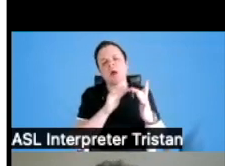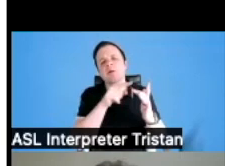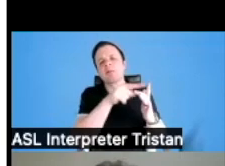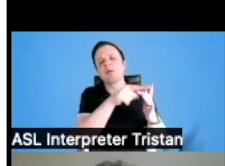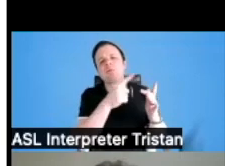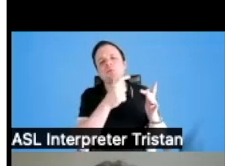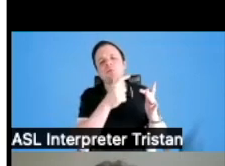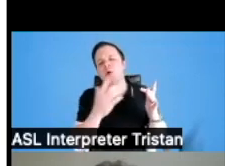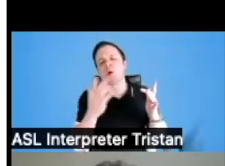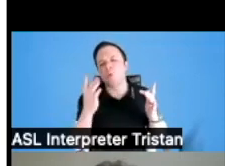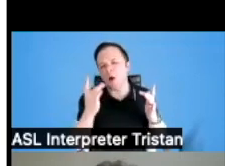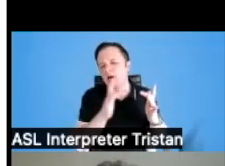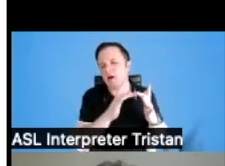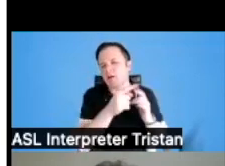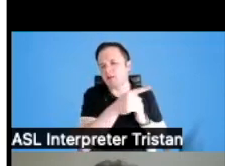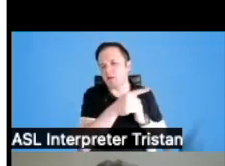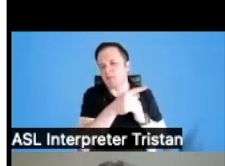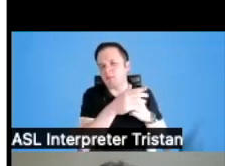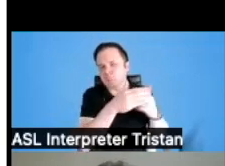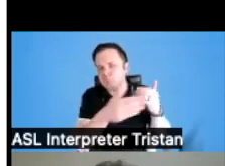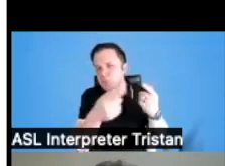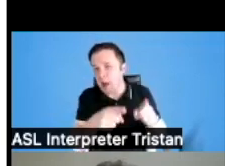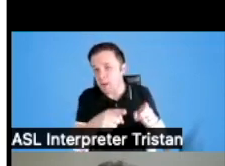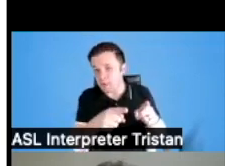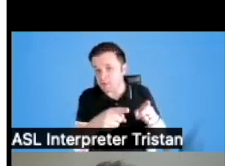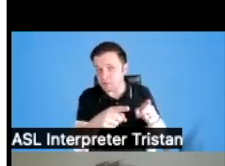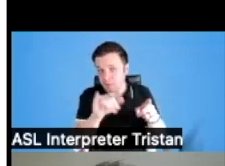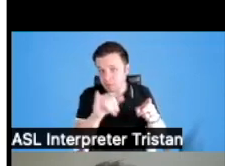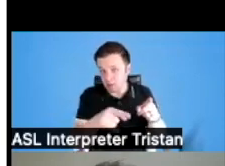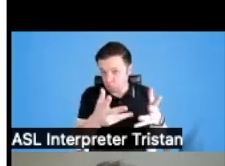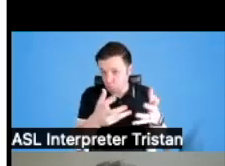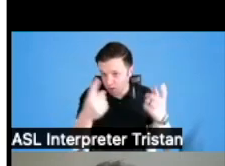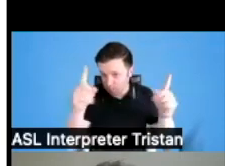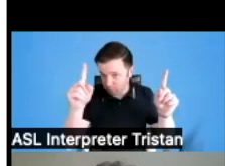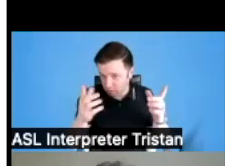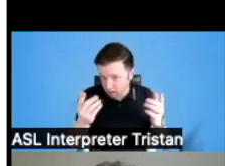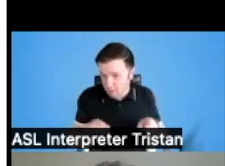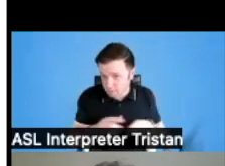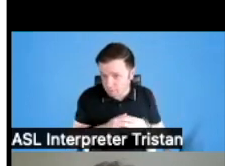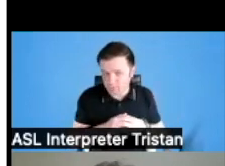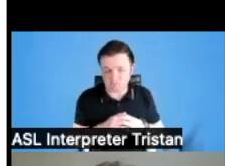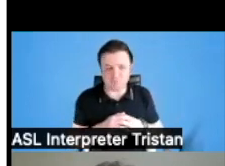happened, and is this what you wanted? Next slide, please.